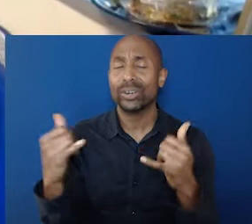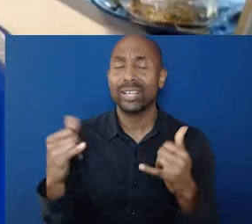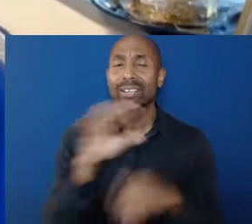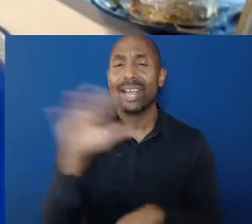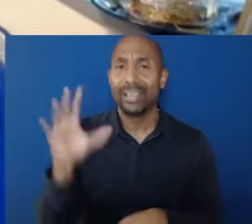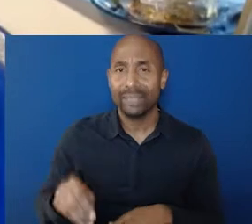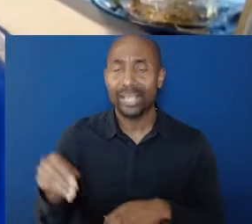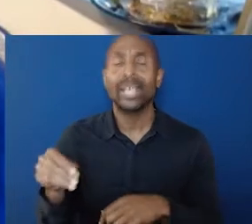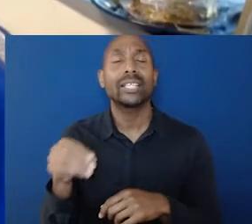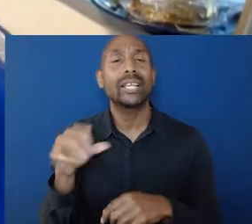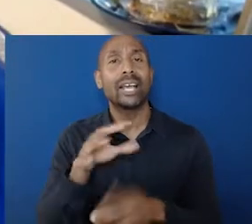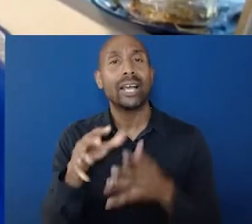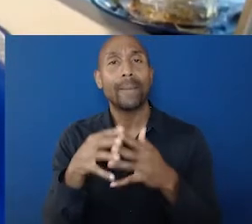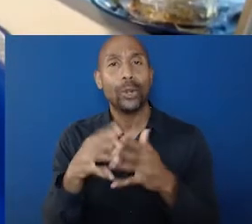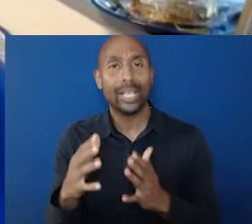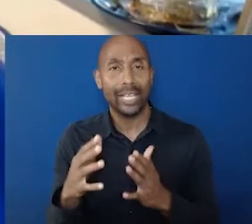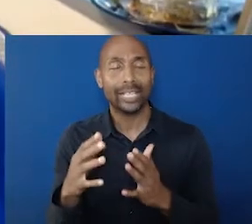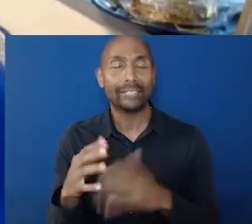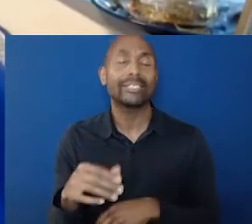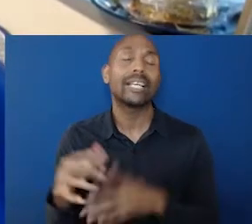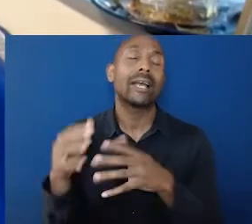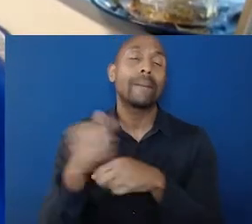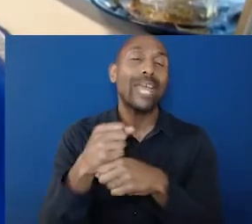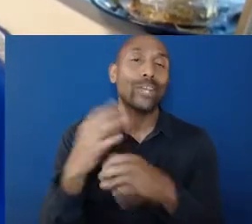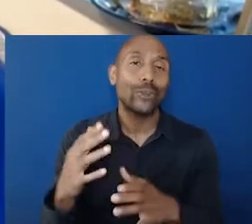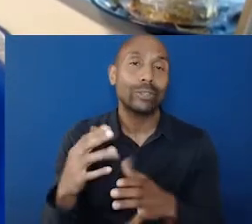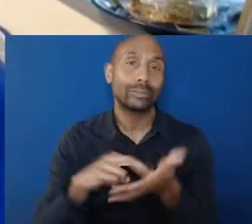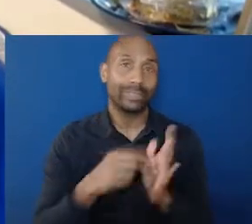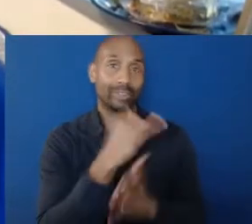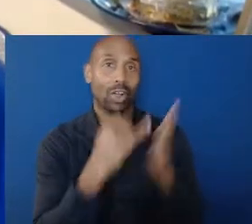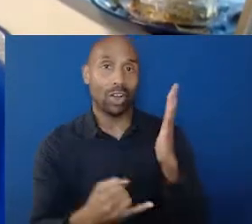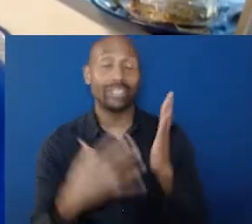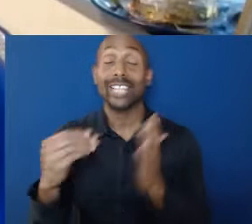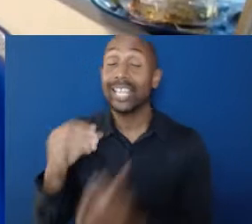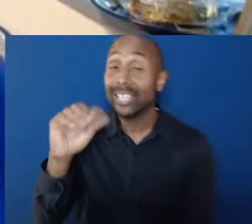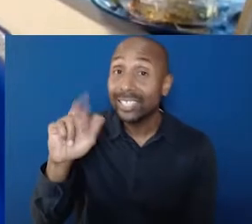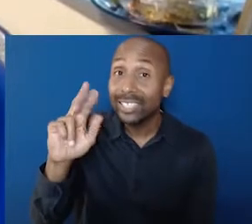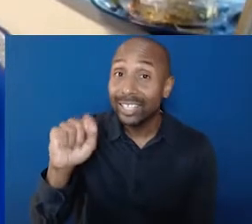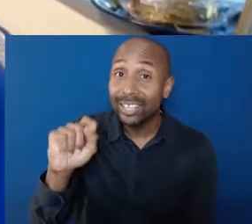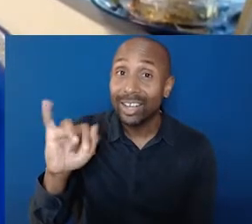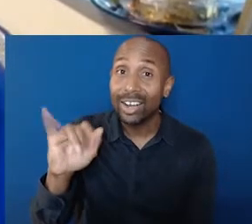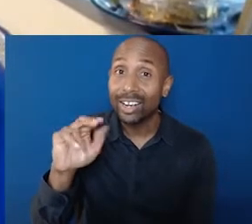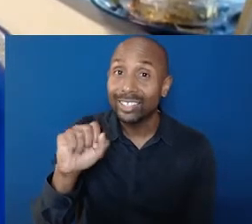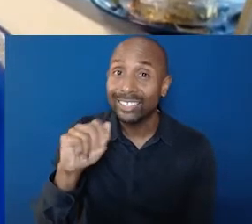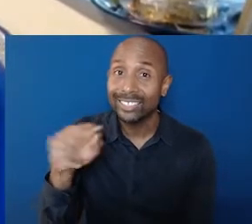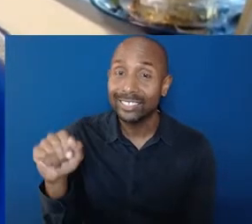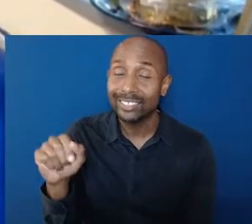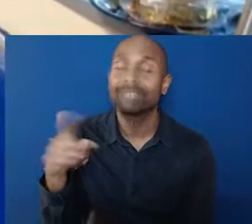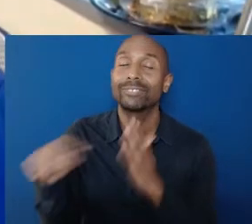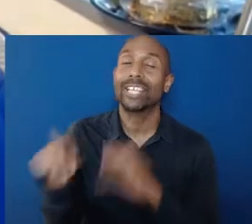makers. And by that, I mean artists and artisans. Please look at our website, linked in the chat, to find out